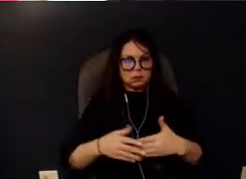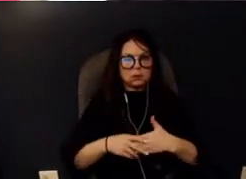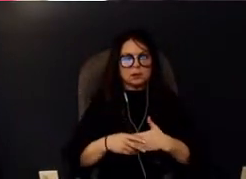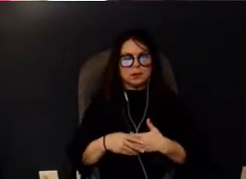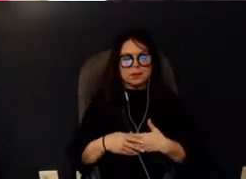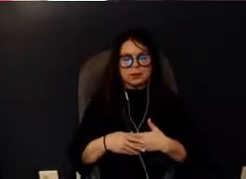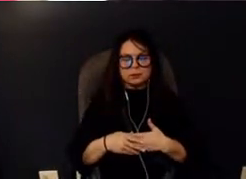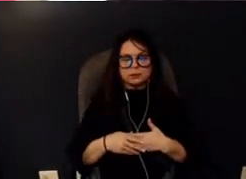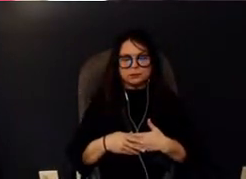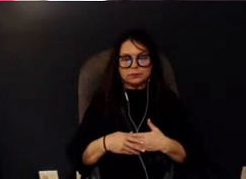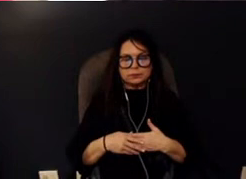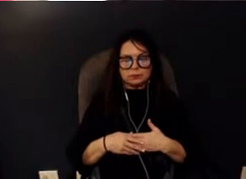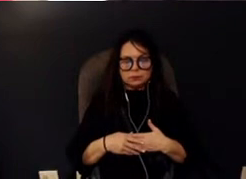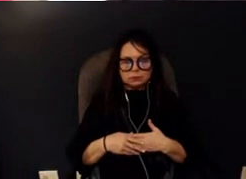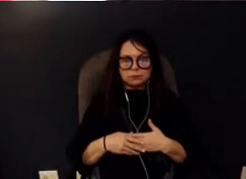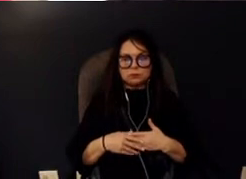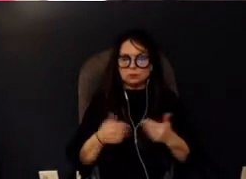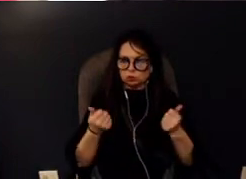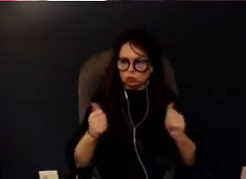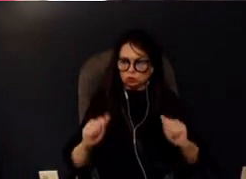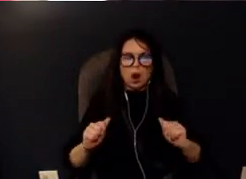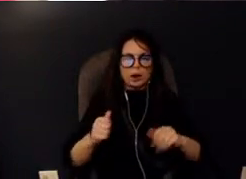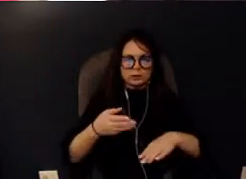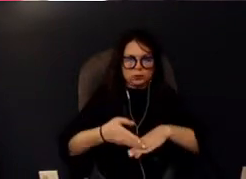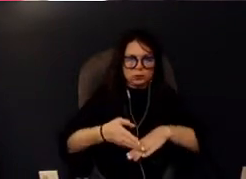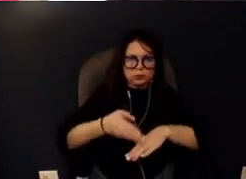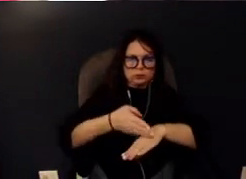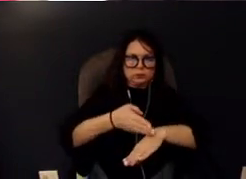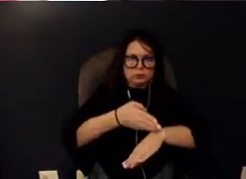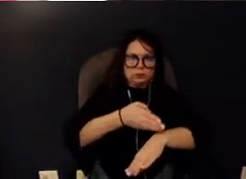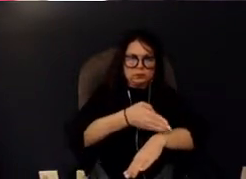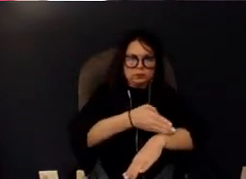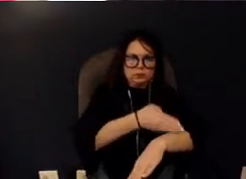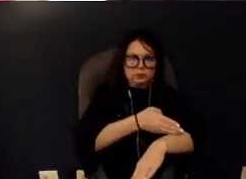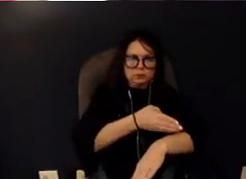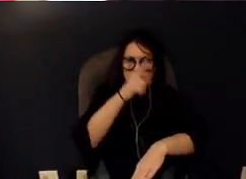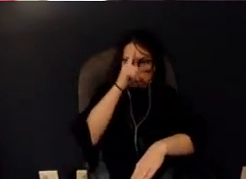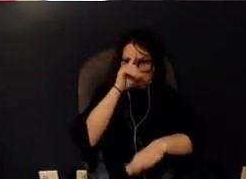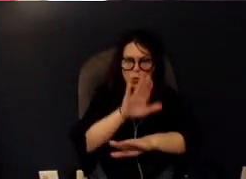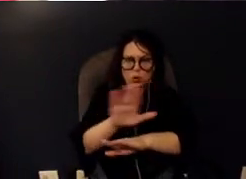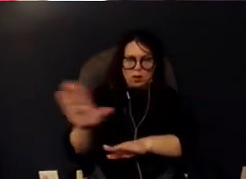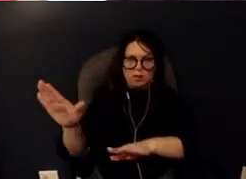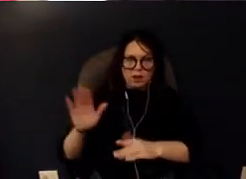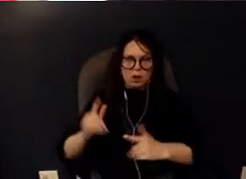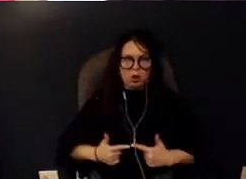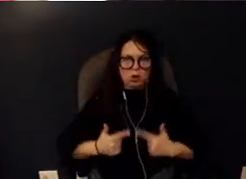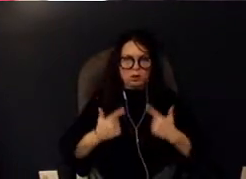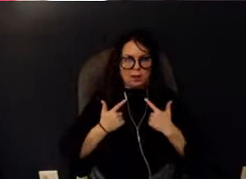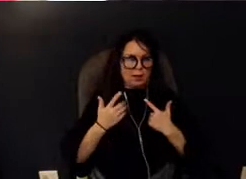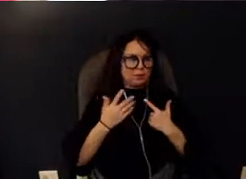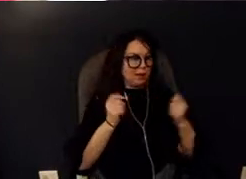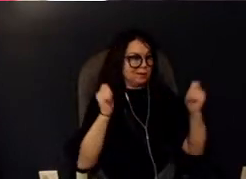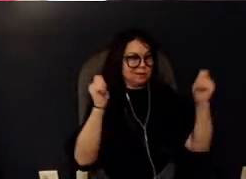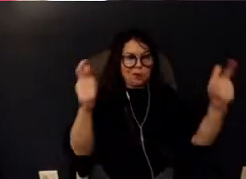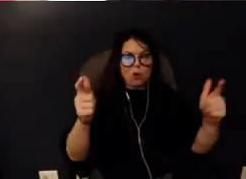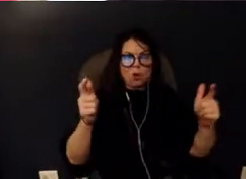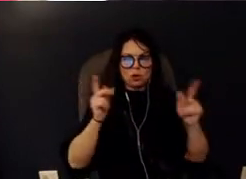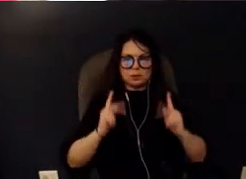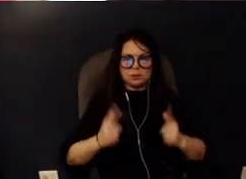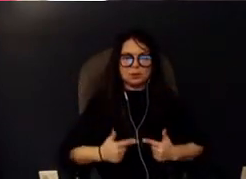making it better for their lives and everyone's lives. And that will require